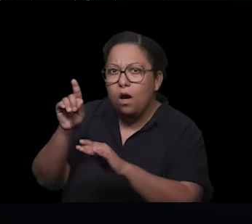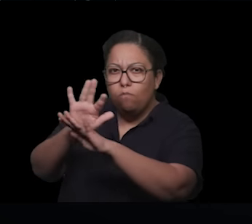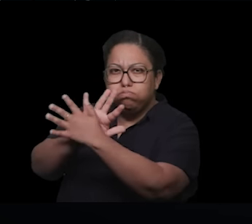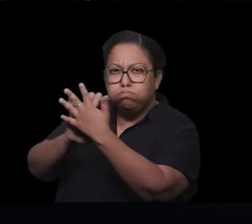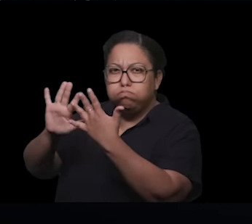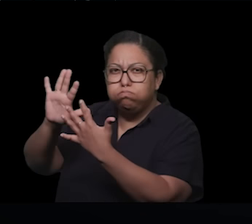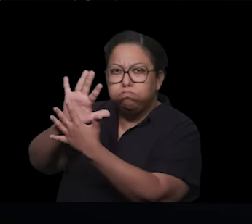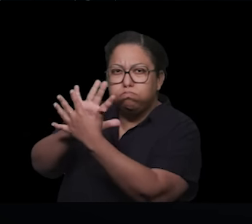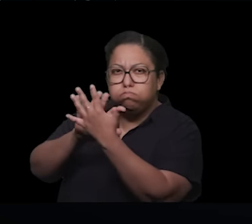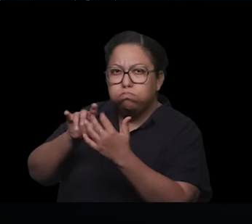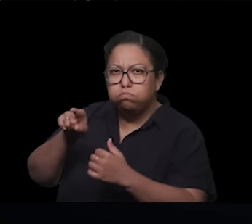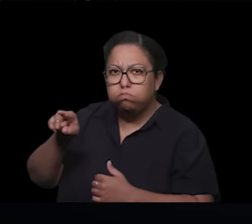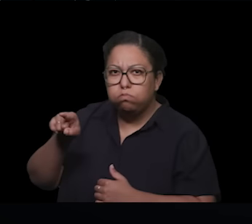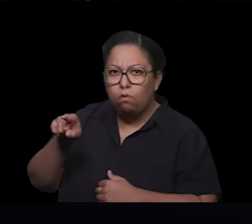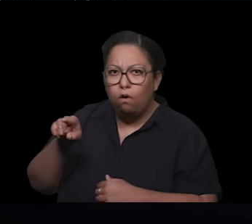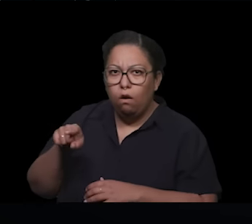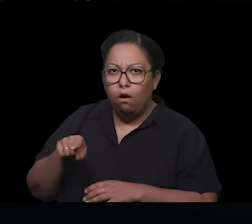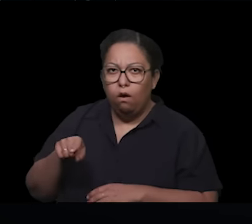beyond.